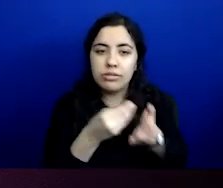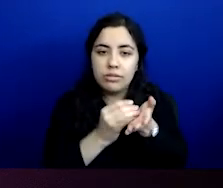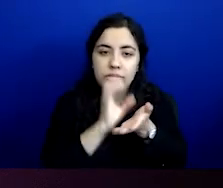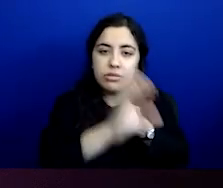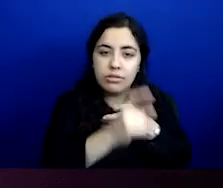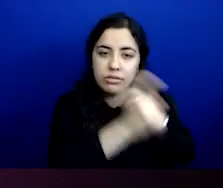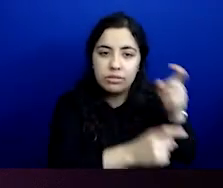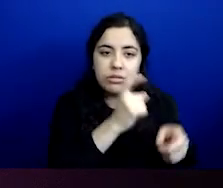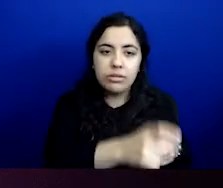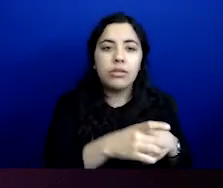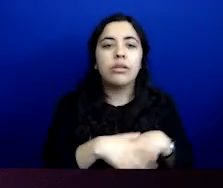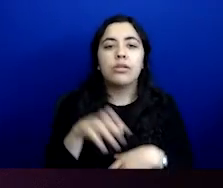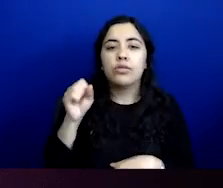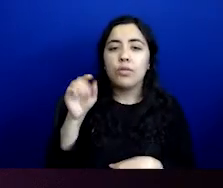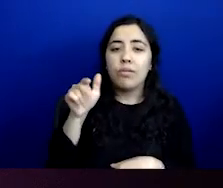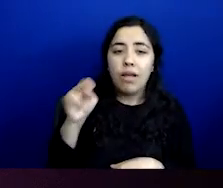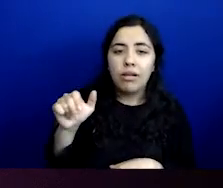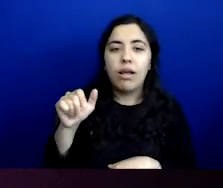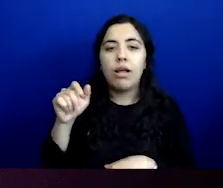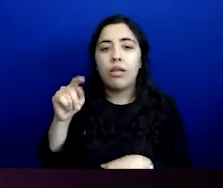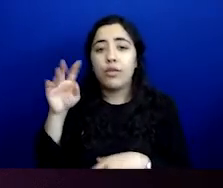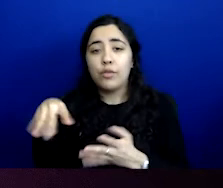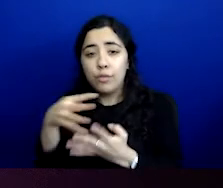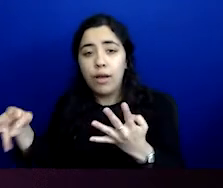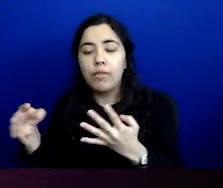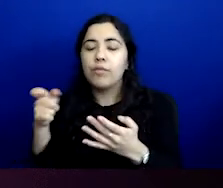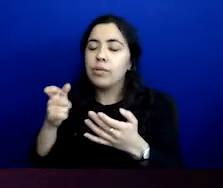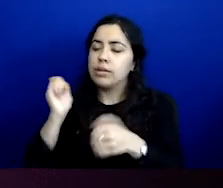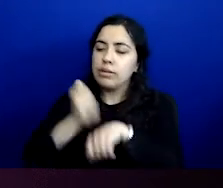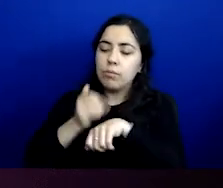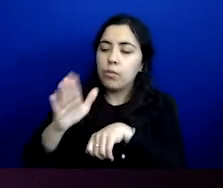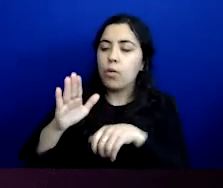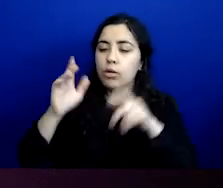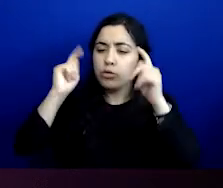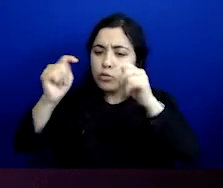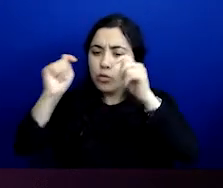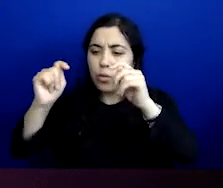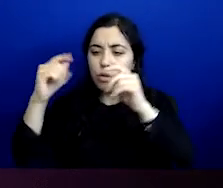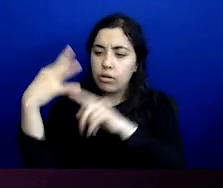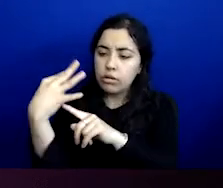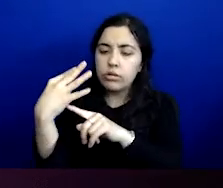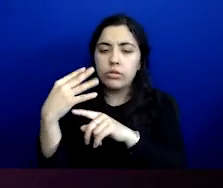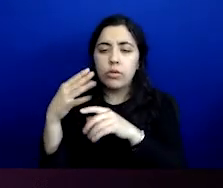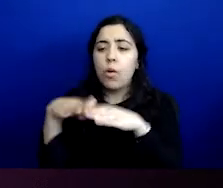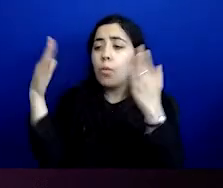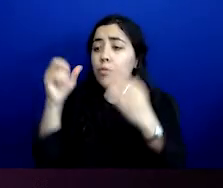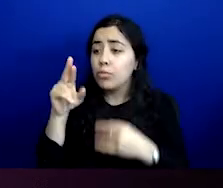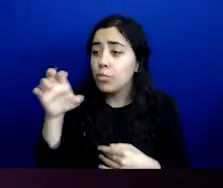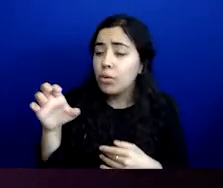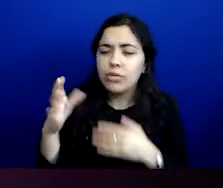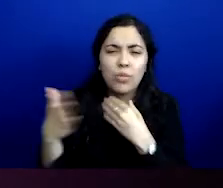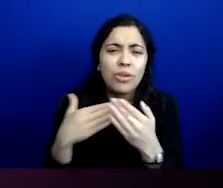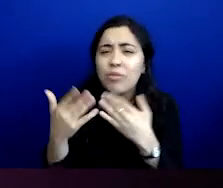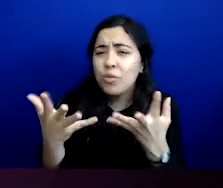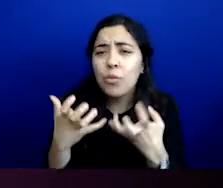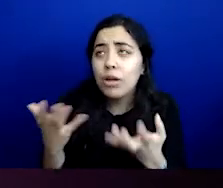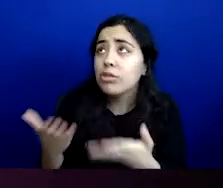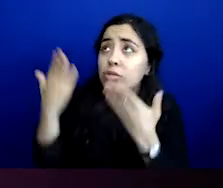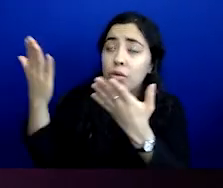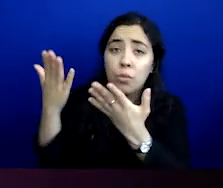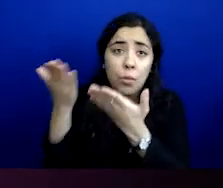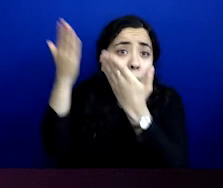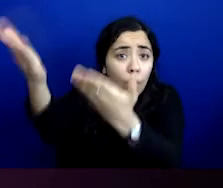months. You can do stuff like build out tutorials. You can build out open source. You can do whatever you want. Just send a proposal, and most of